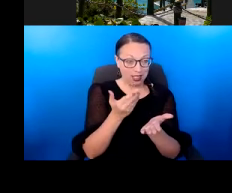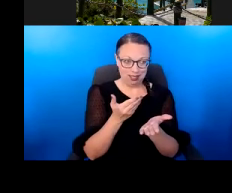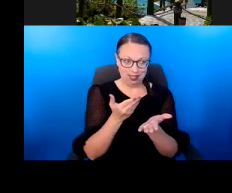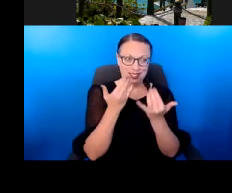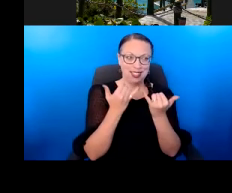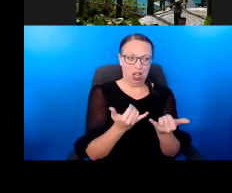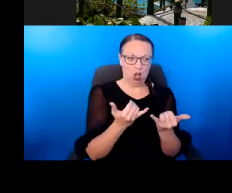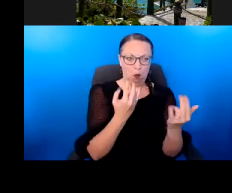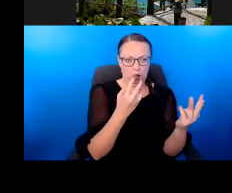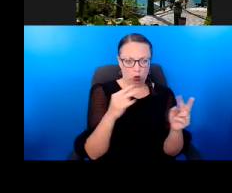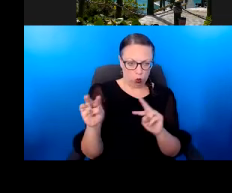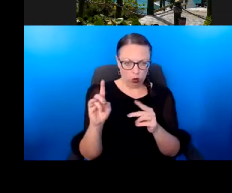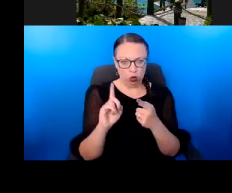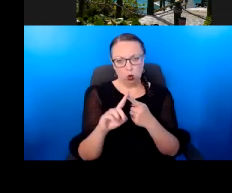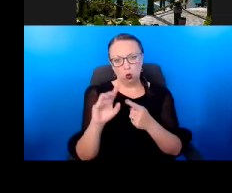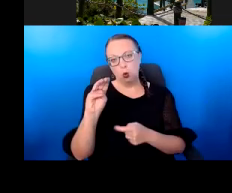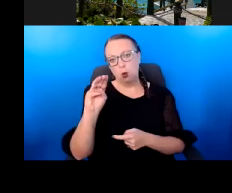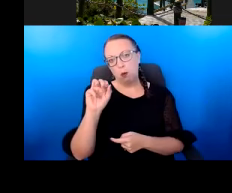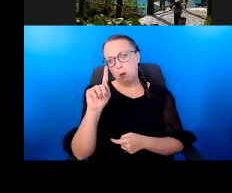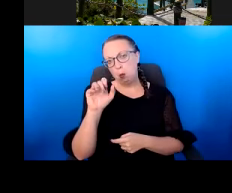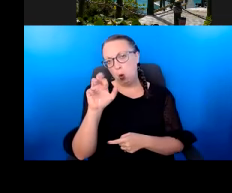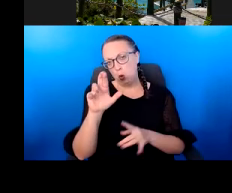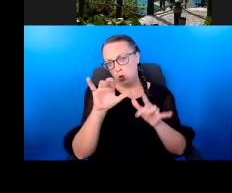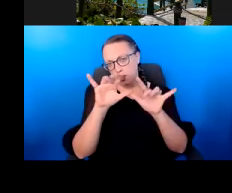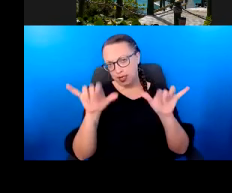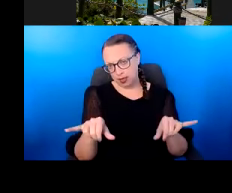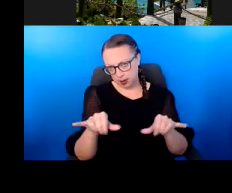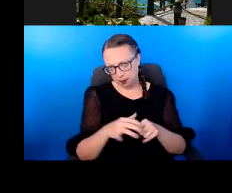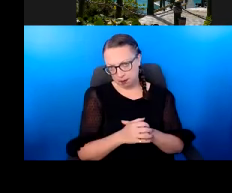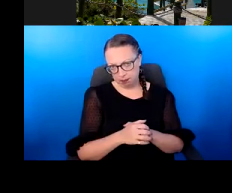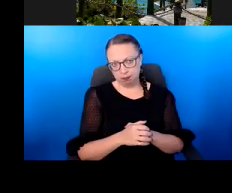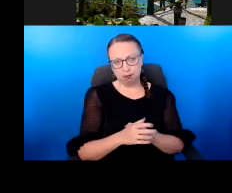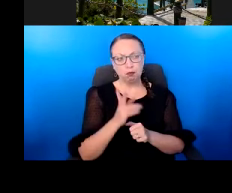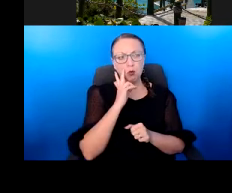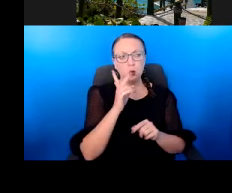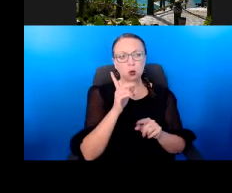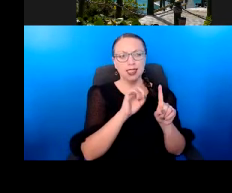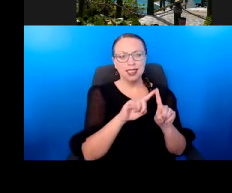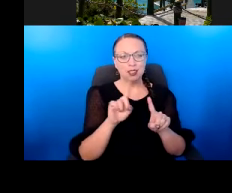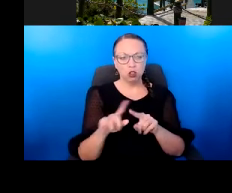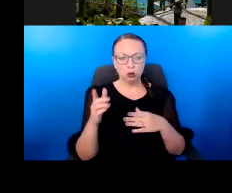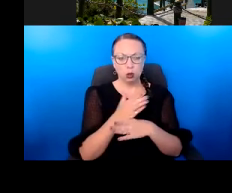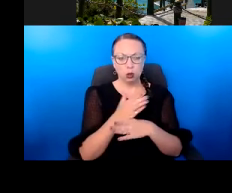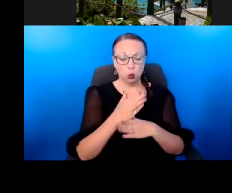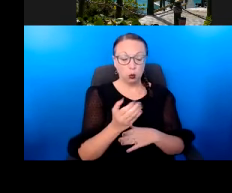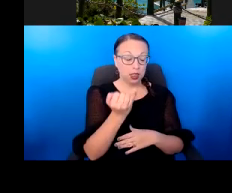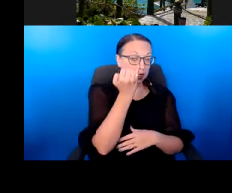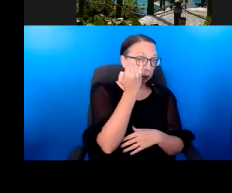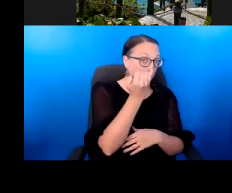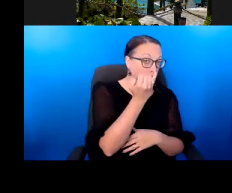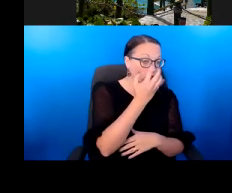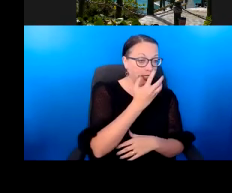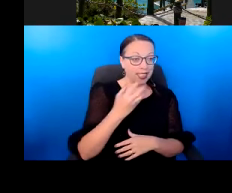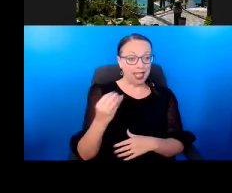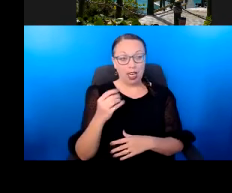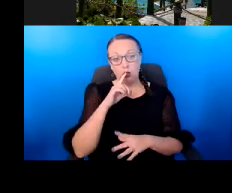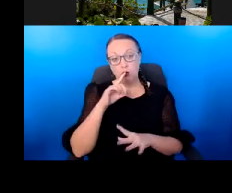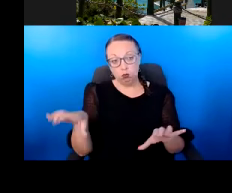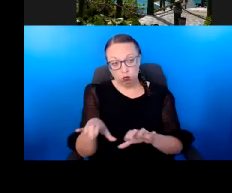turning to the motor system to look at differences between imagined versus